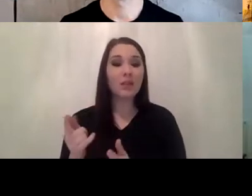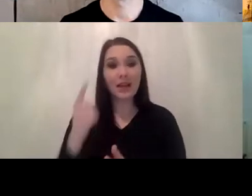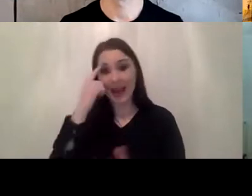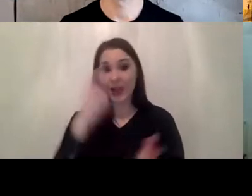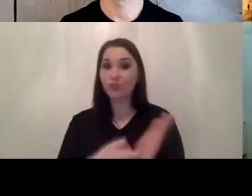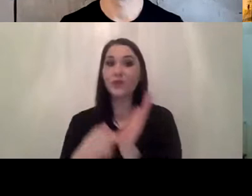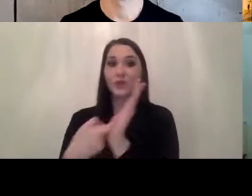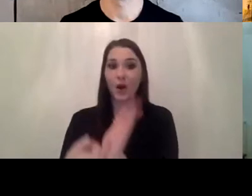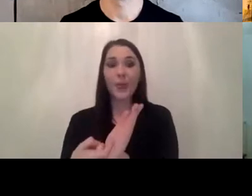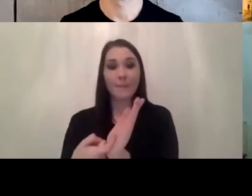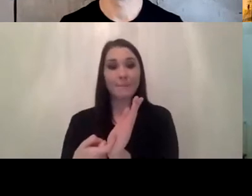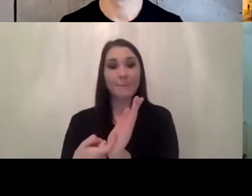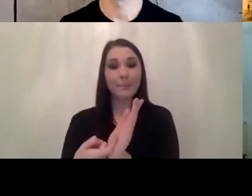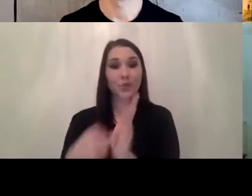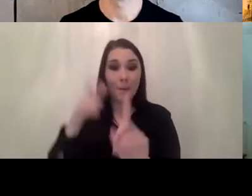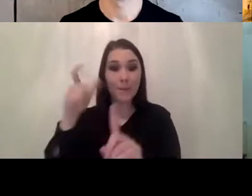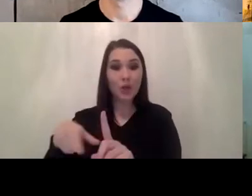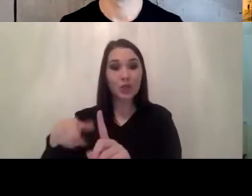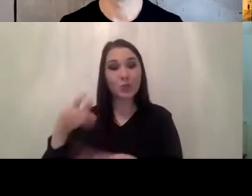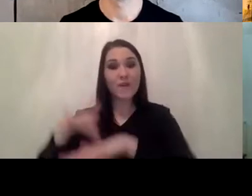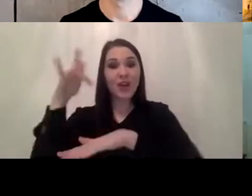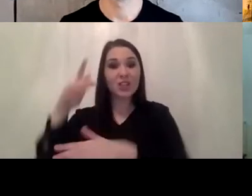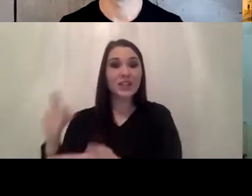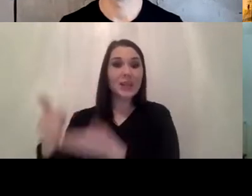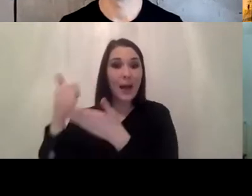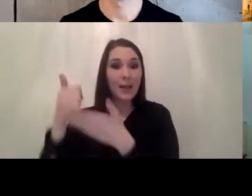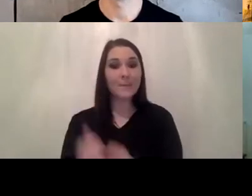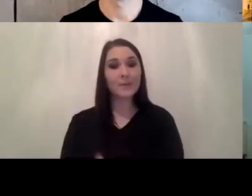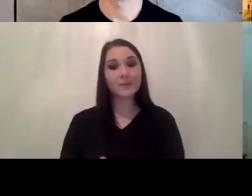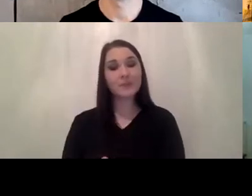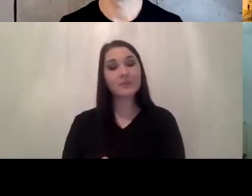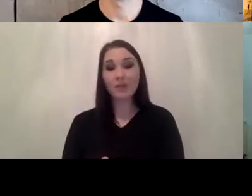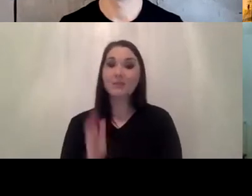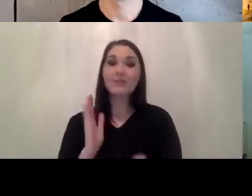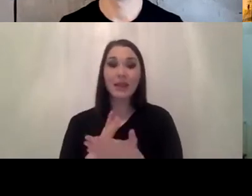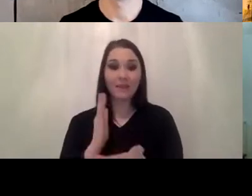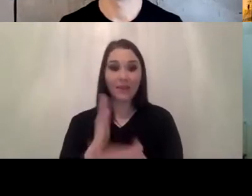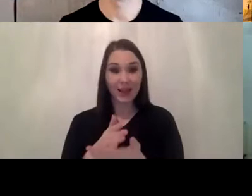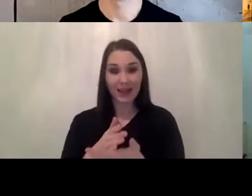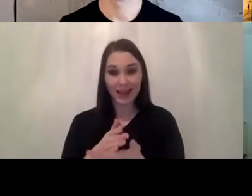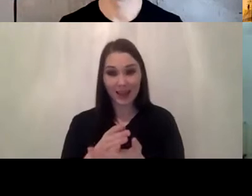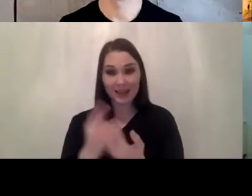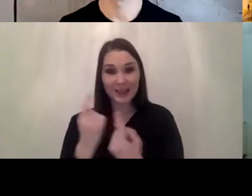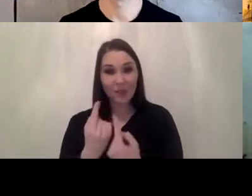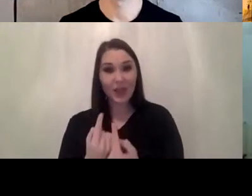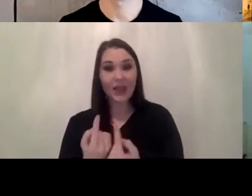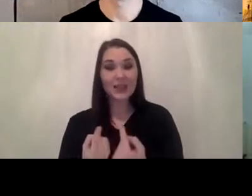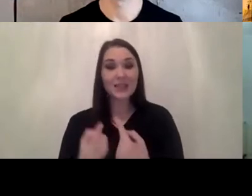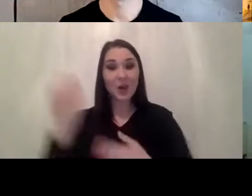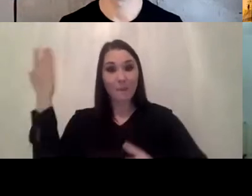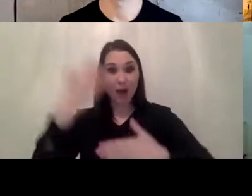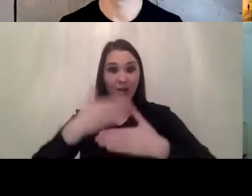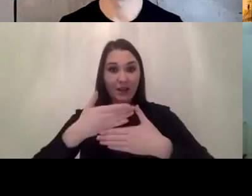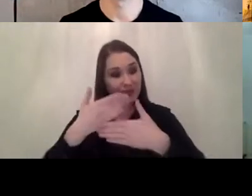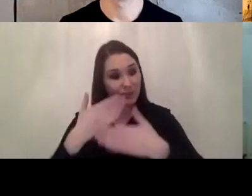someone who can really help them in the organization as well. So yeah, I think definitely it's something that I think it's broken some barriers down, which has got to